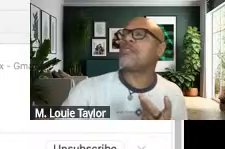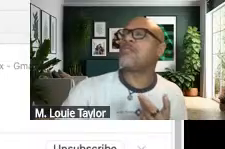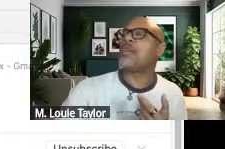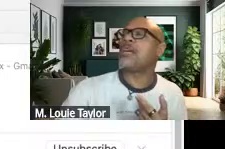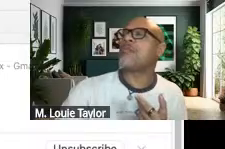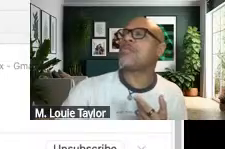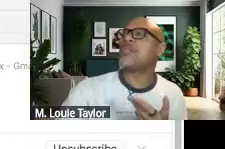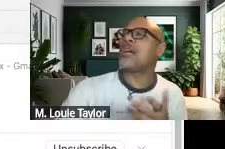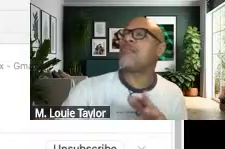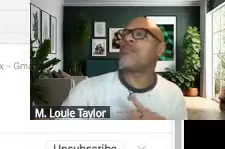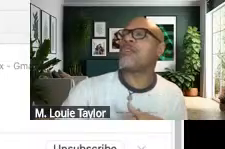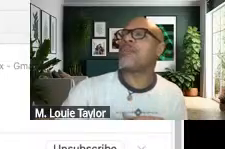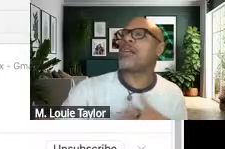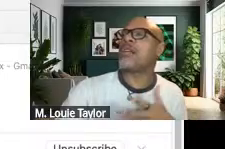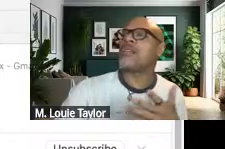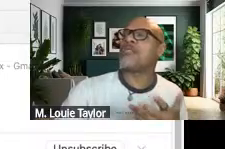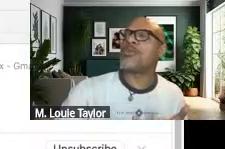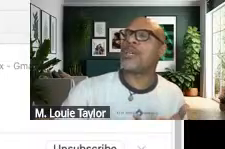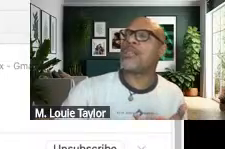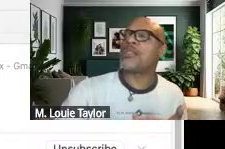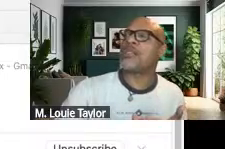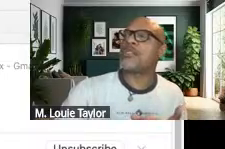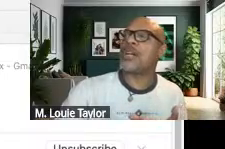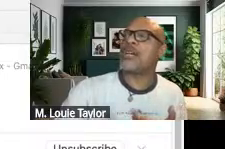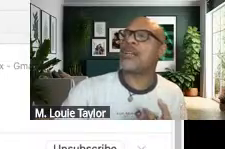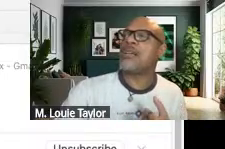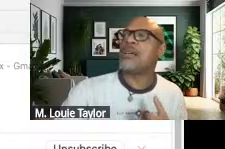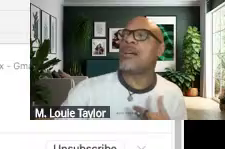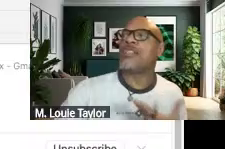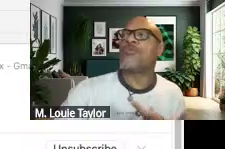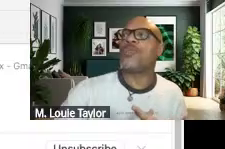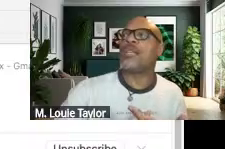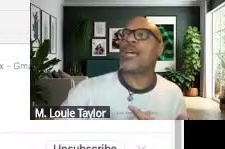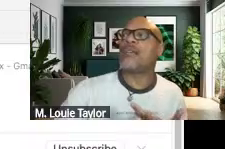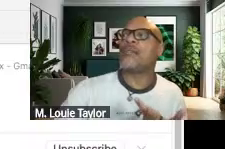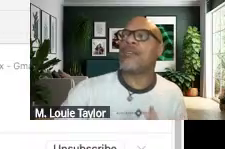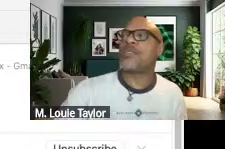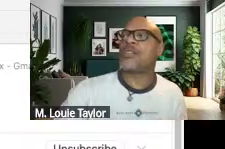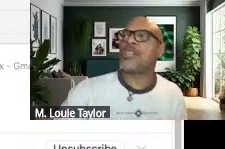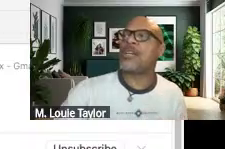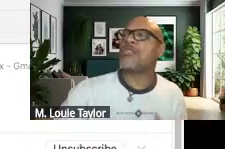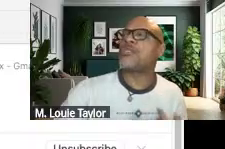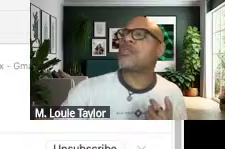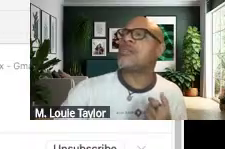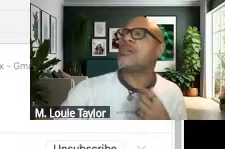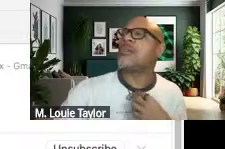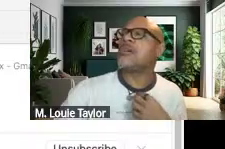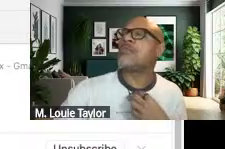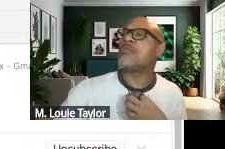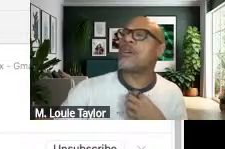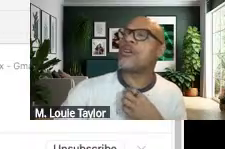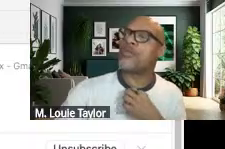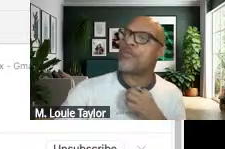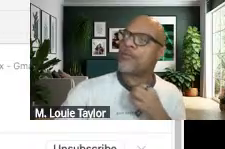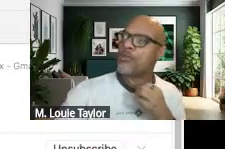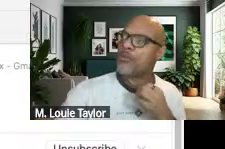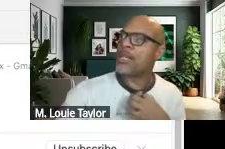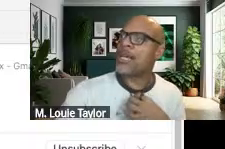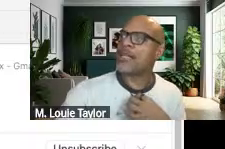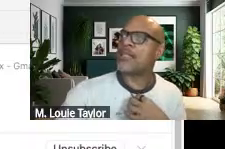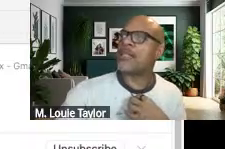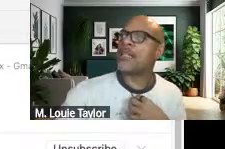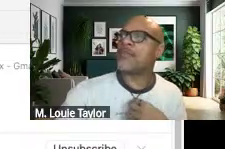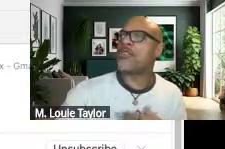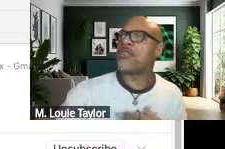She loved being outside, moving her body, soaking in the sunshine, until one day everything changed. A horrific